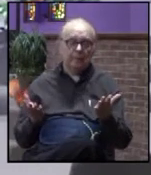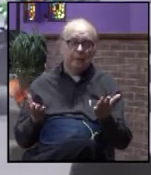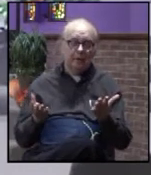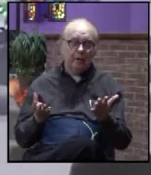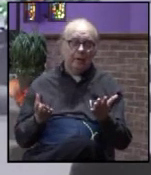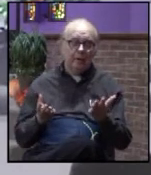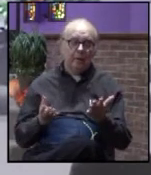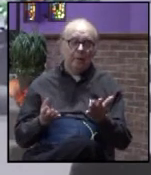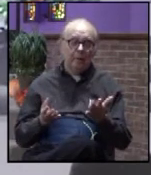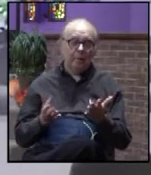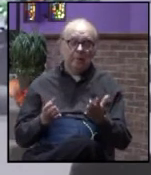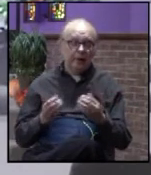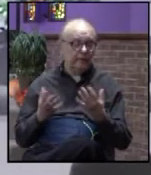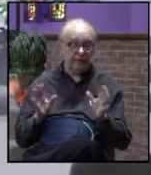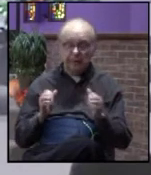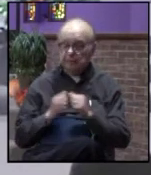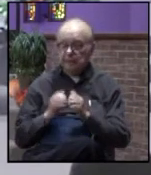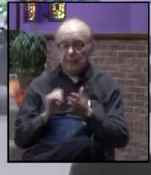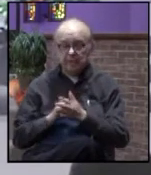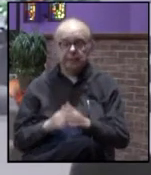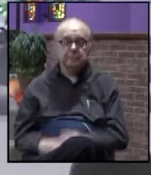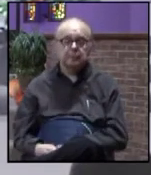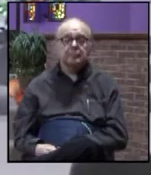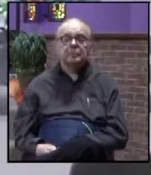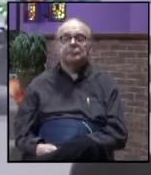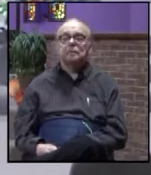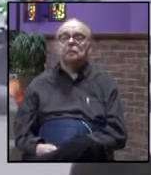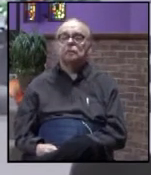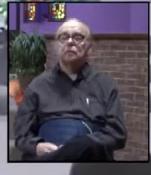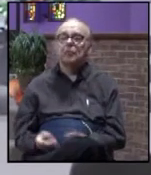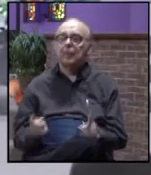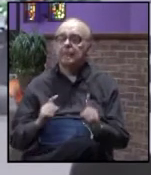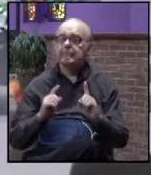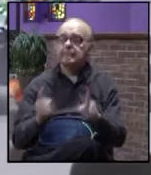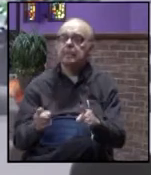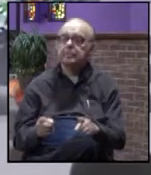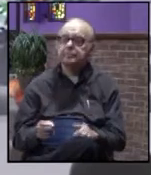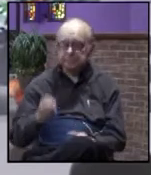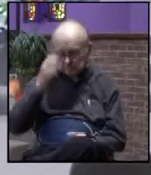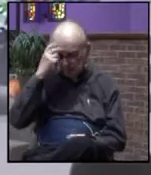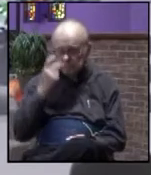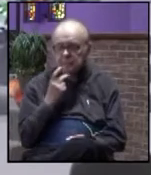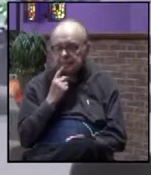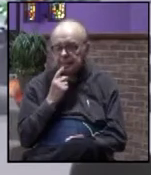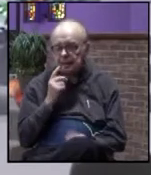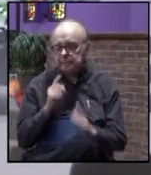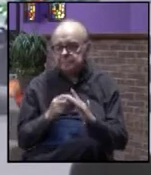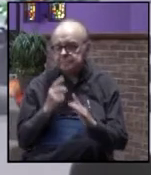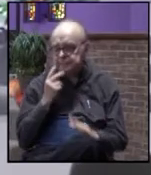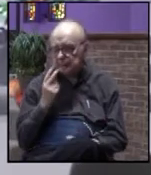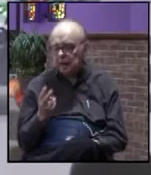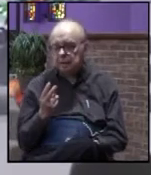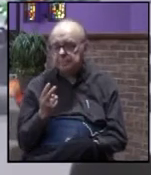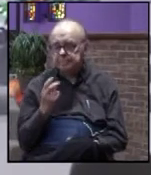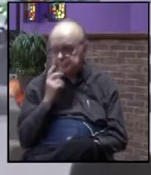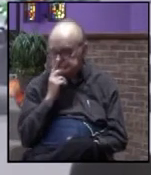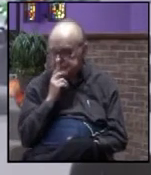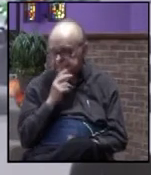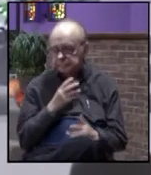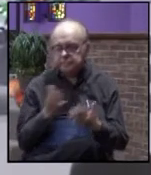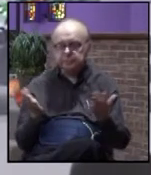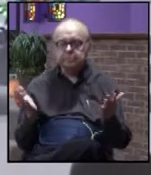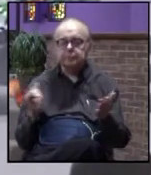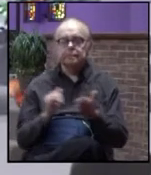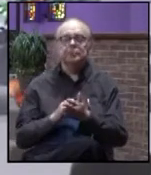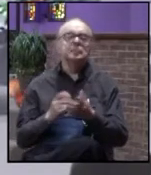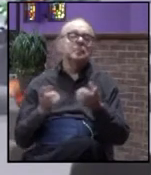and it's all over with. So when we go into Ephesus, we begin to start seeing these things that